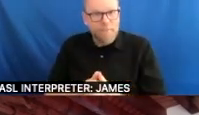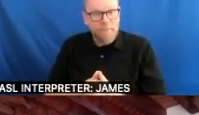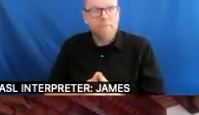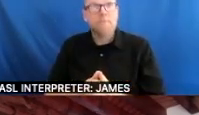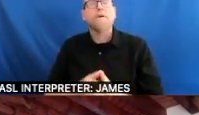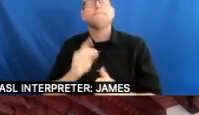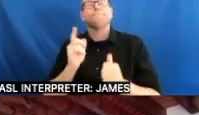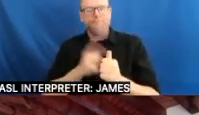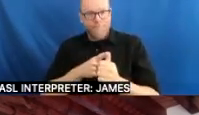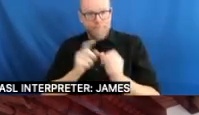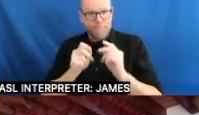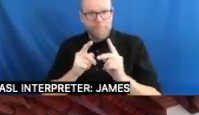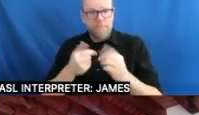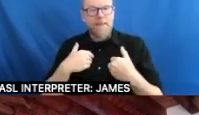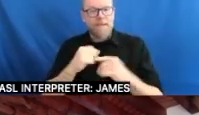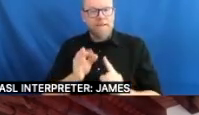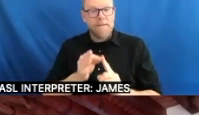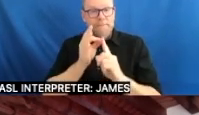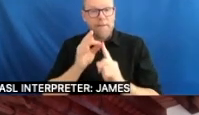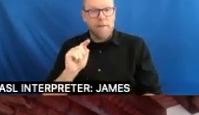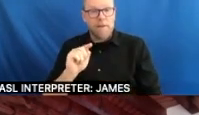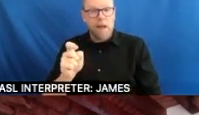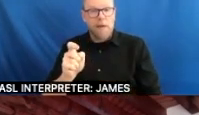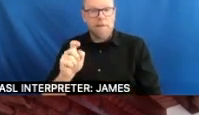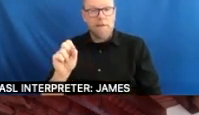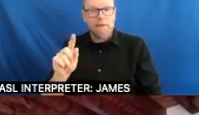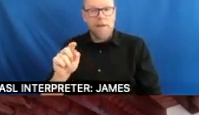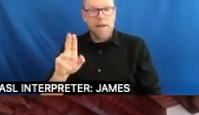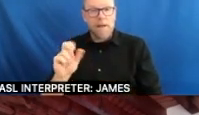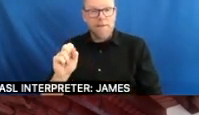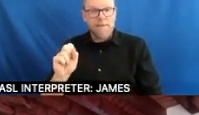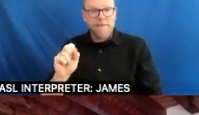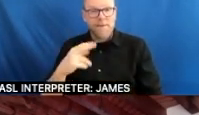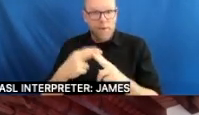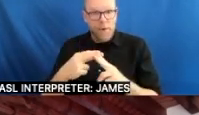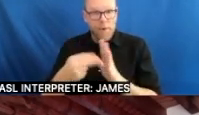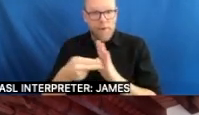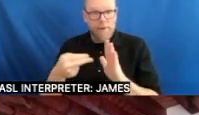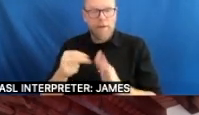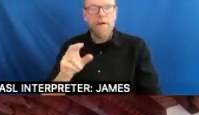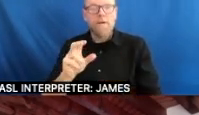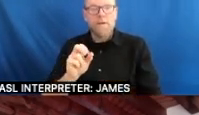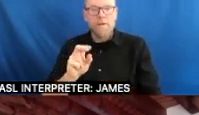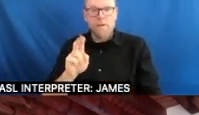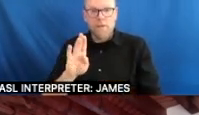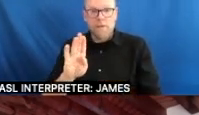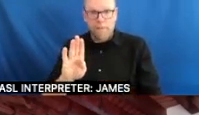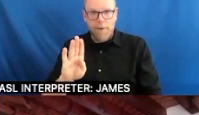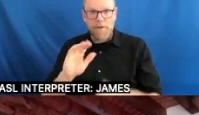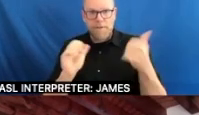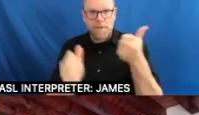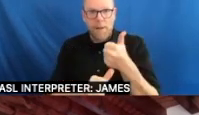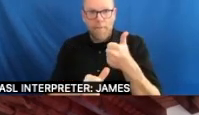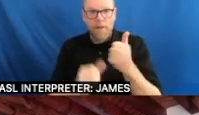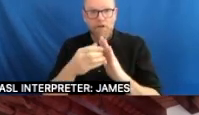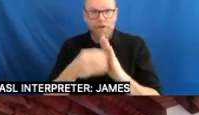is a special tax status for cooperatives, and it's called Subchapter T. And